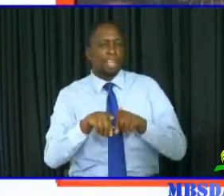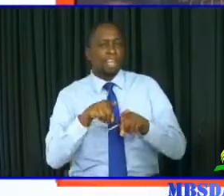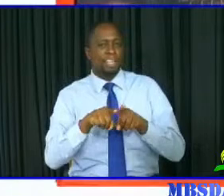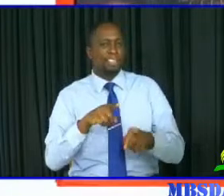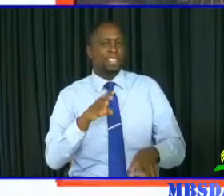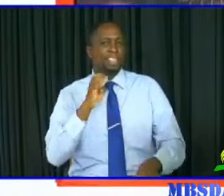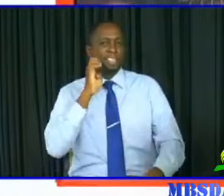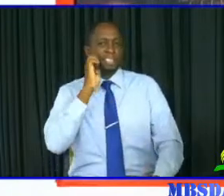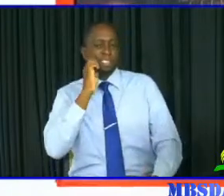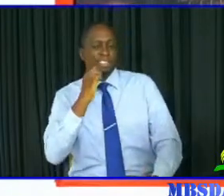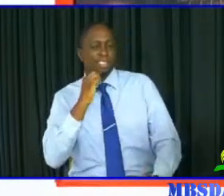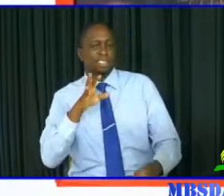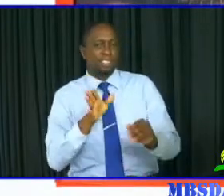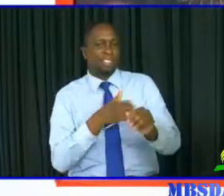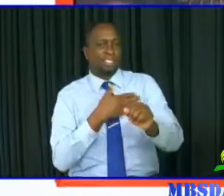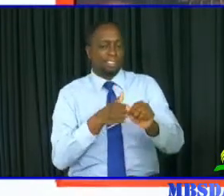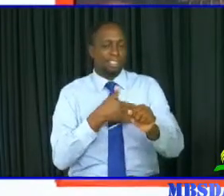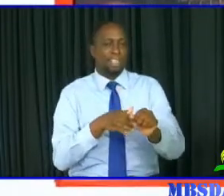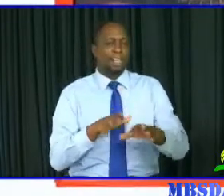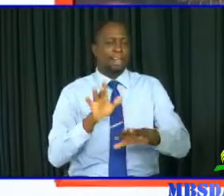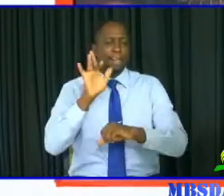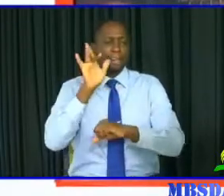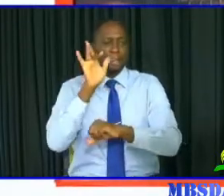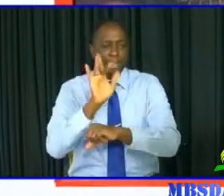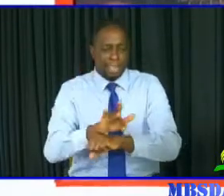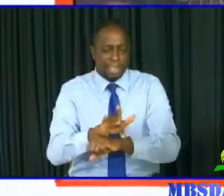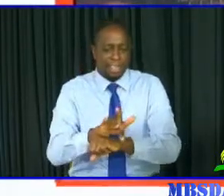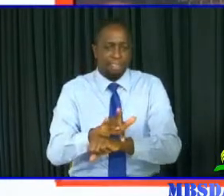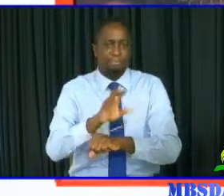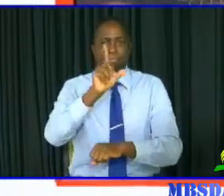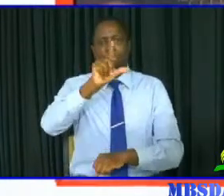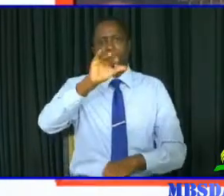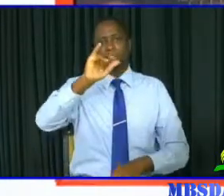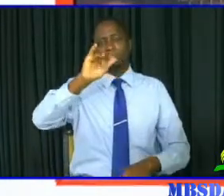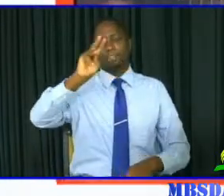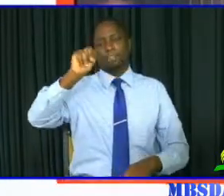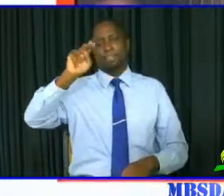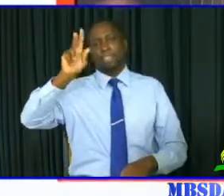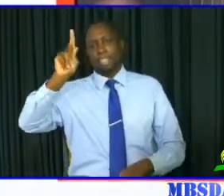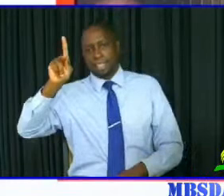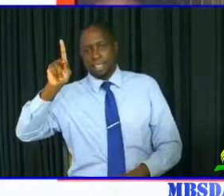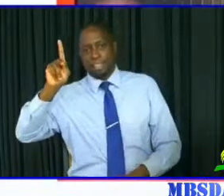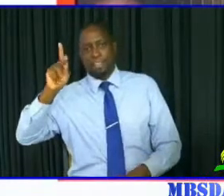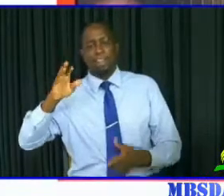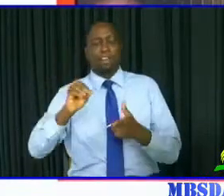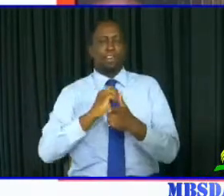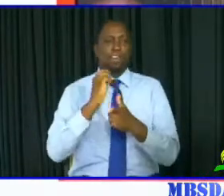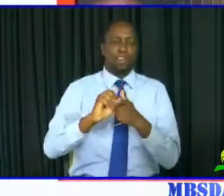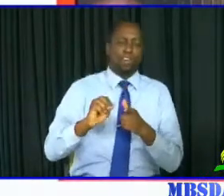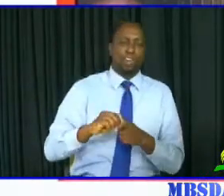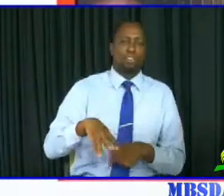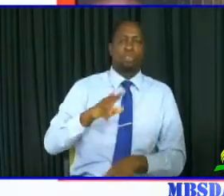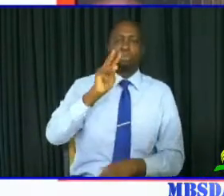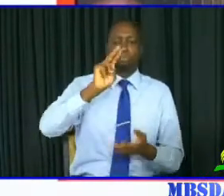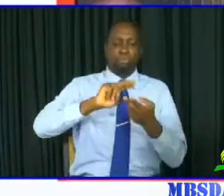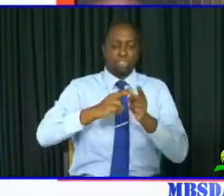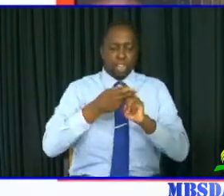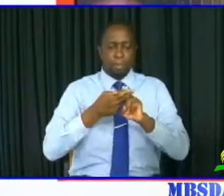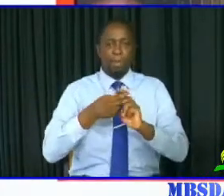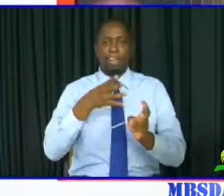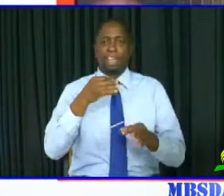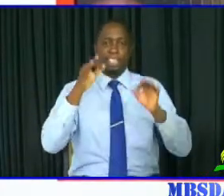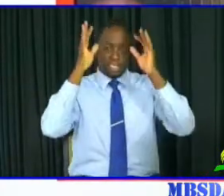that link, make your decision. While there are many options, decide to go home as